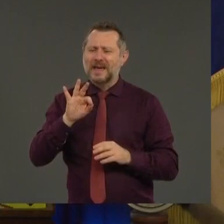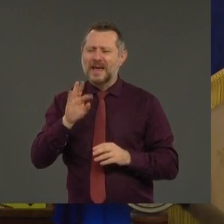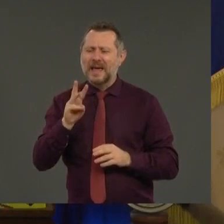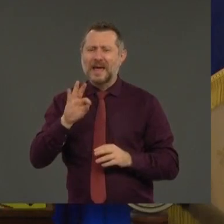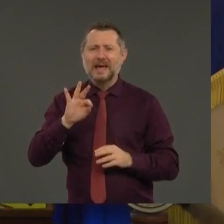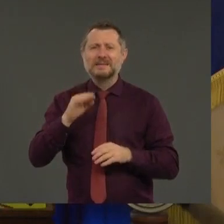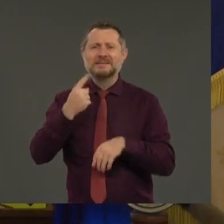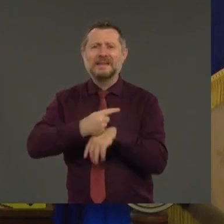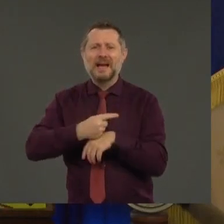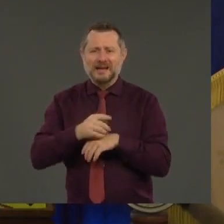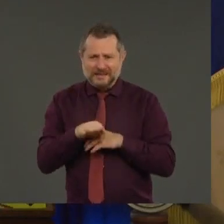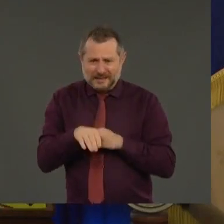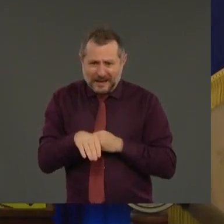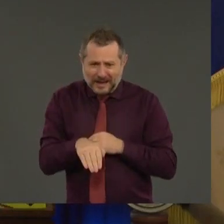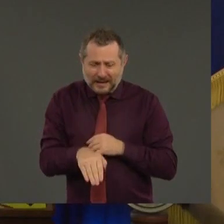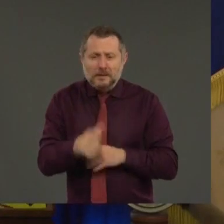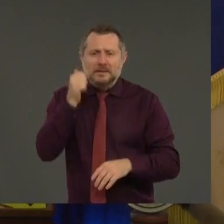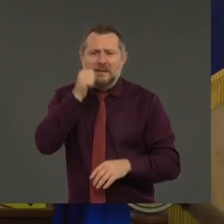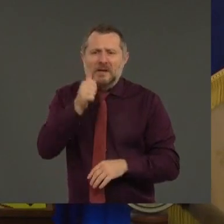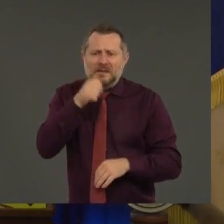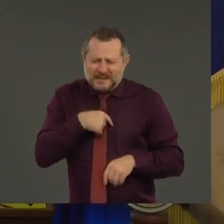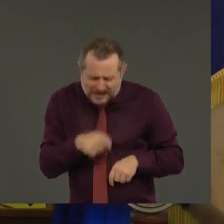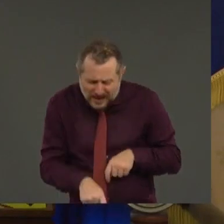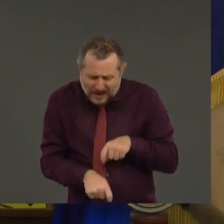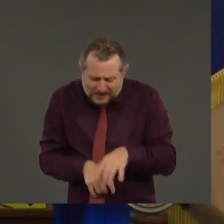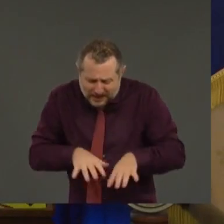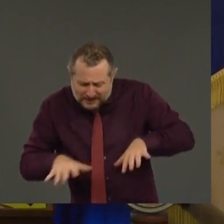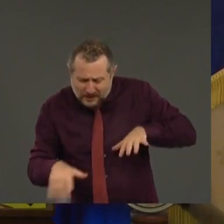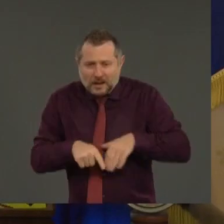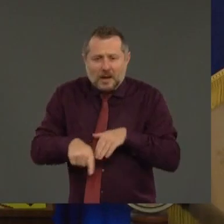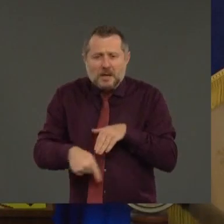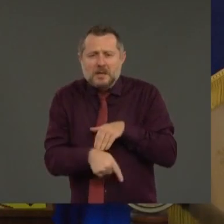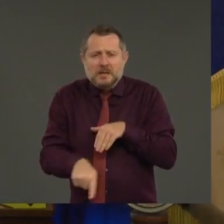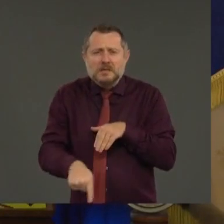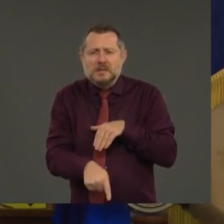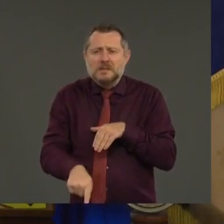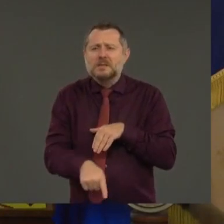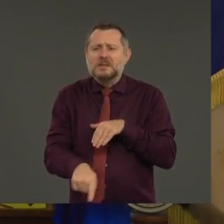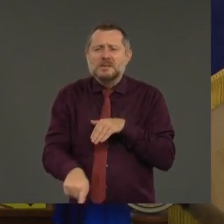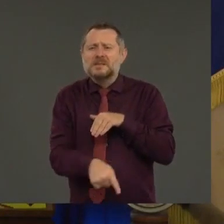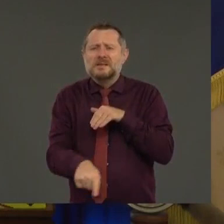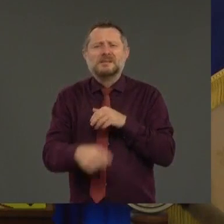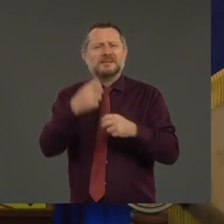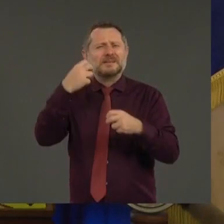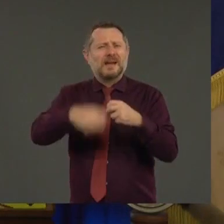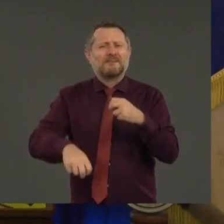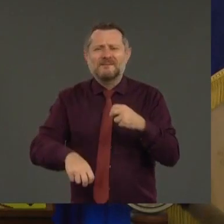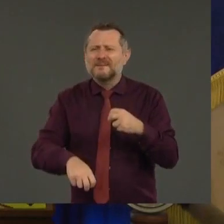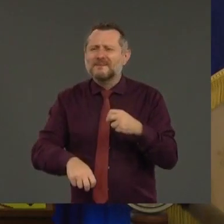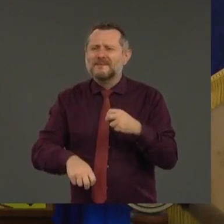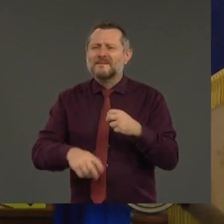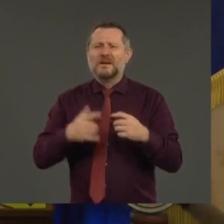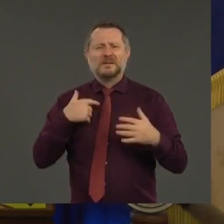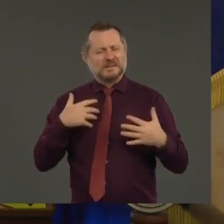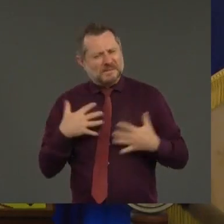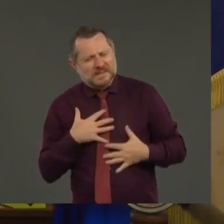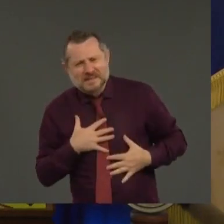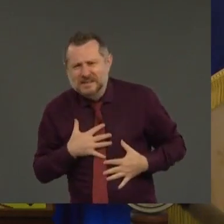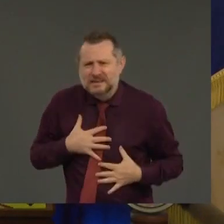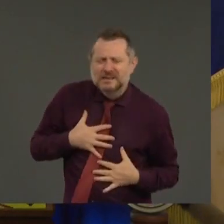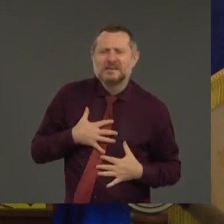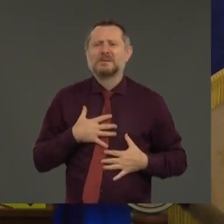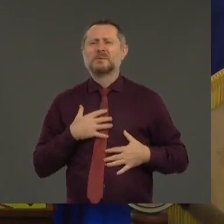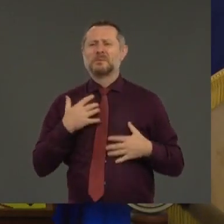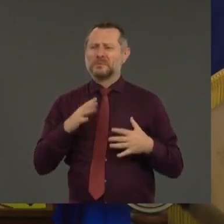step, every day hurt and was hard. It was frightening and sad. But